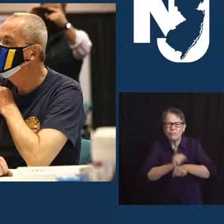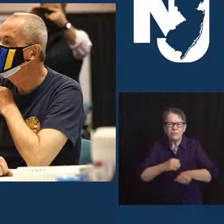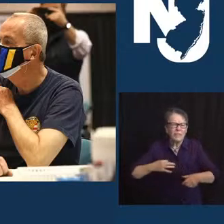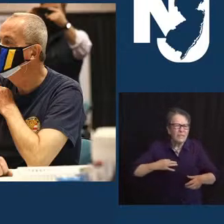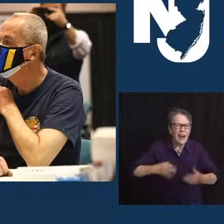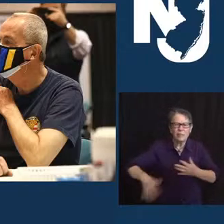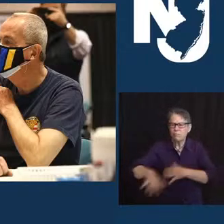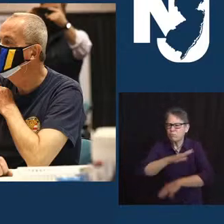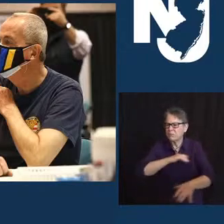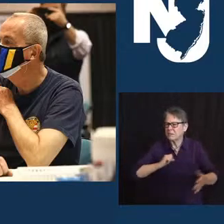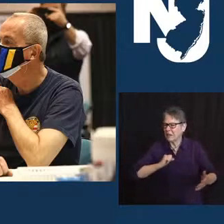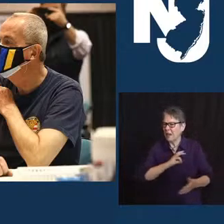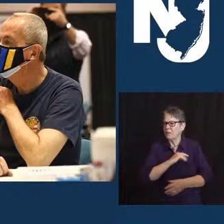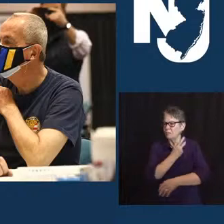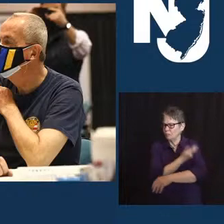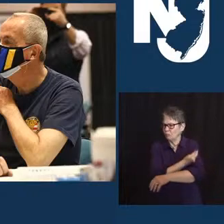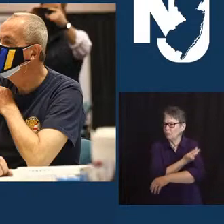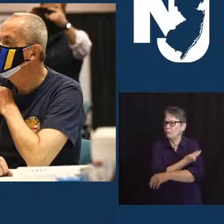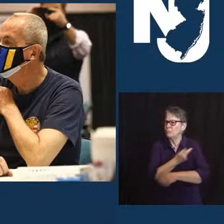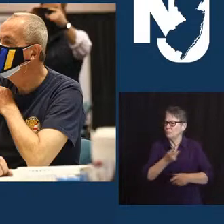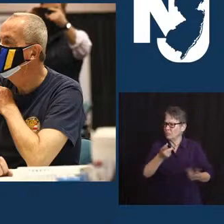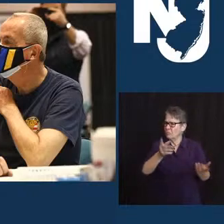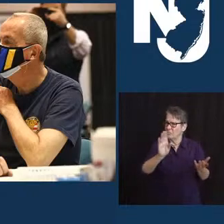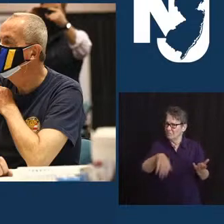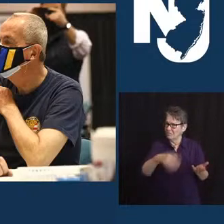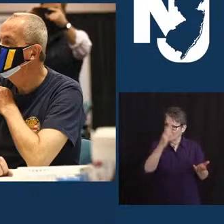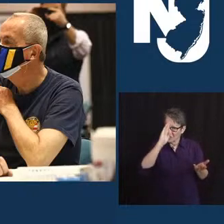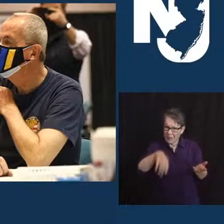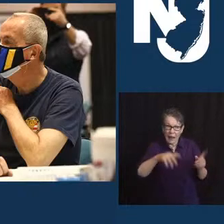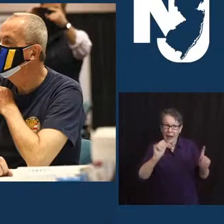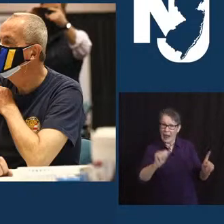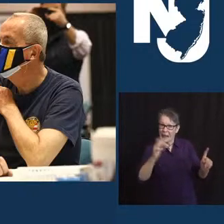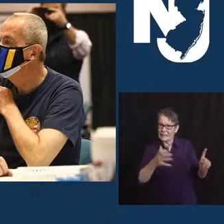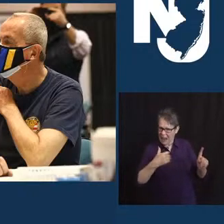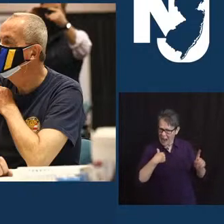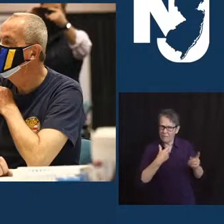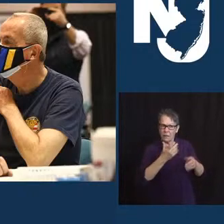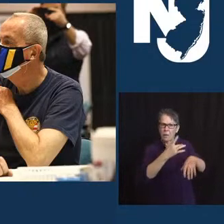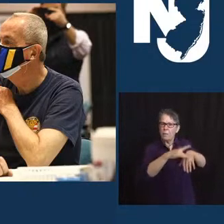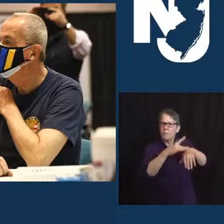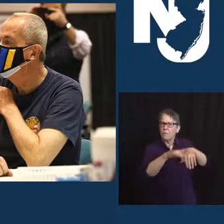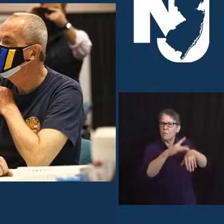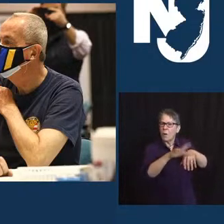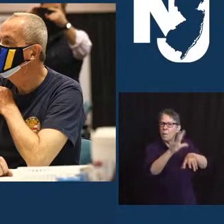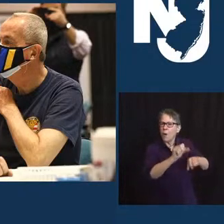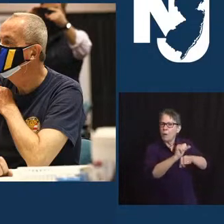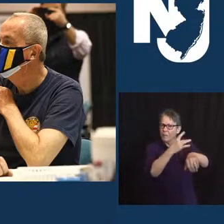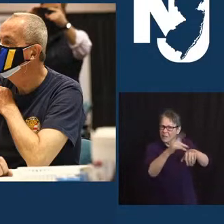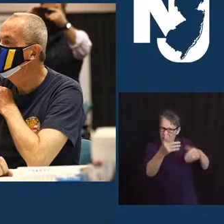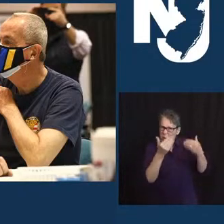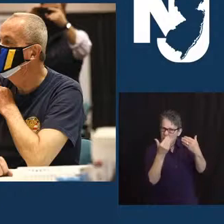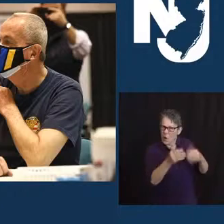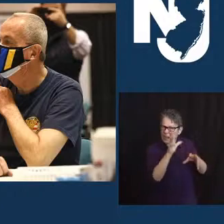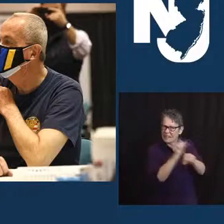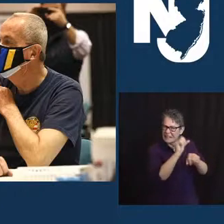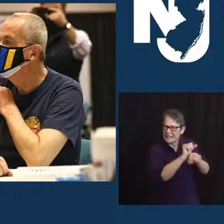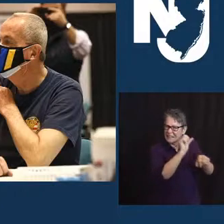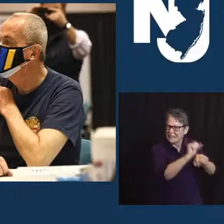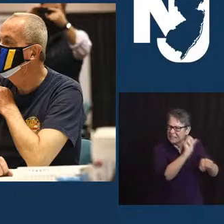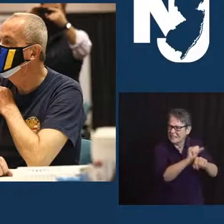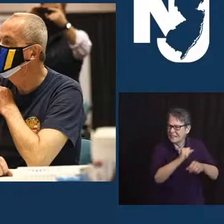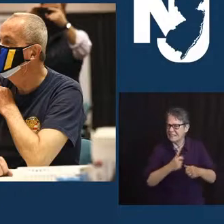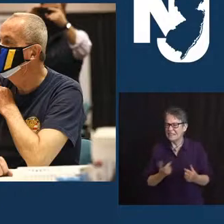has appointments available. So let me just say this. You could barely feel anything. I know millions